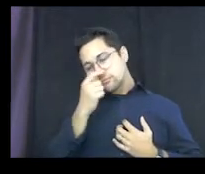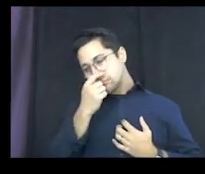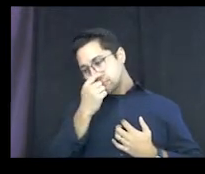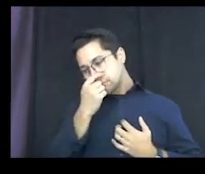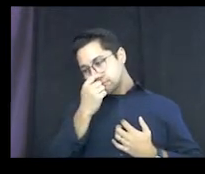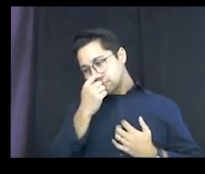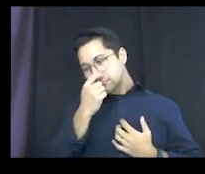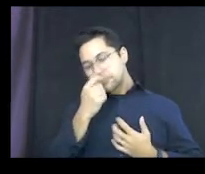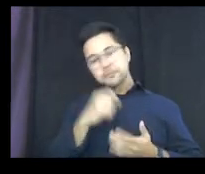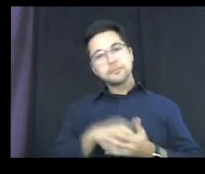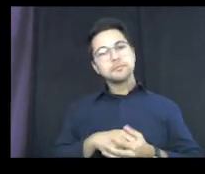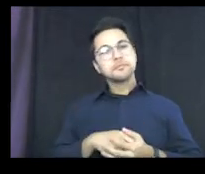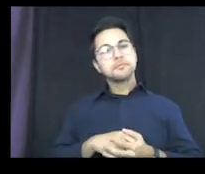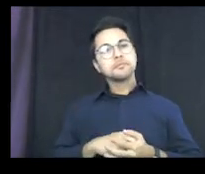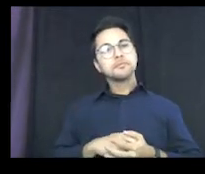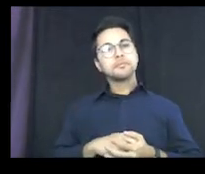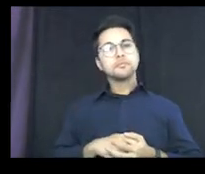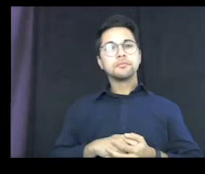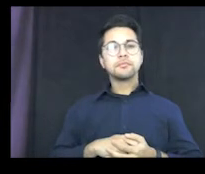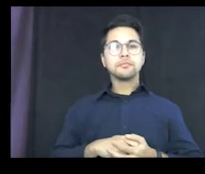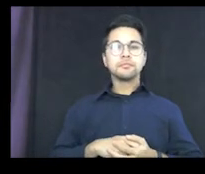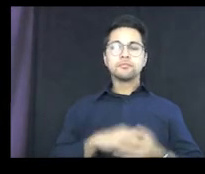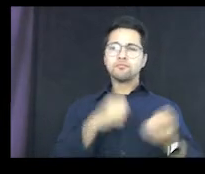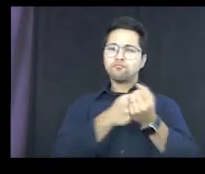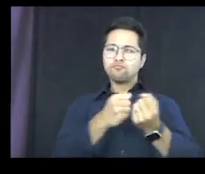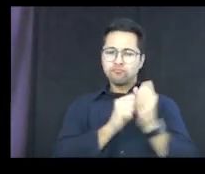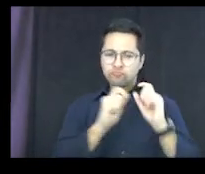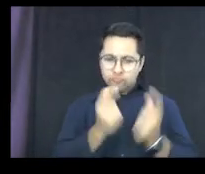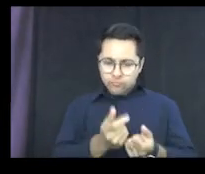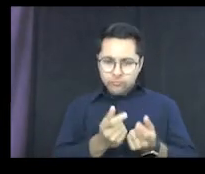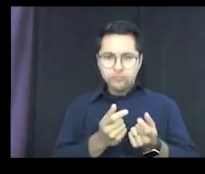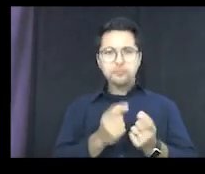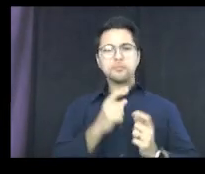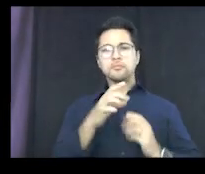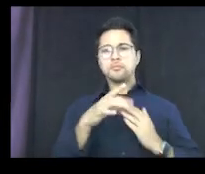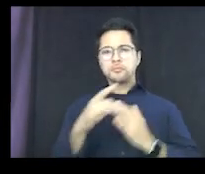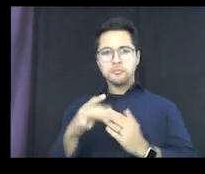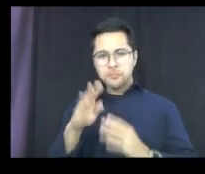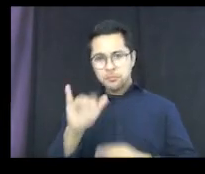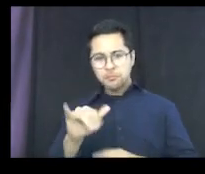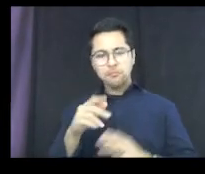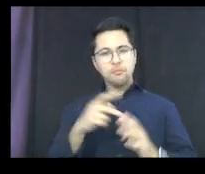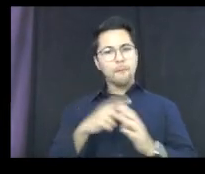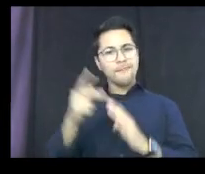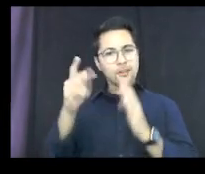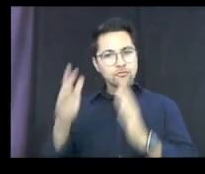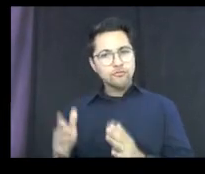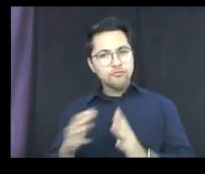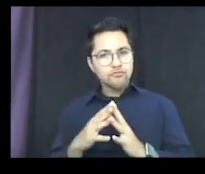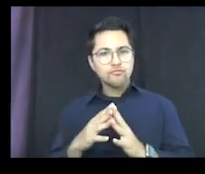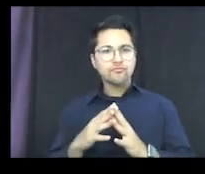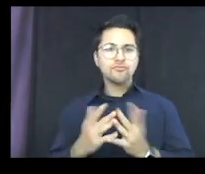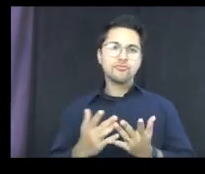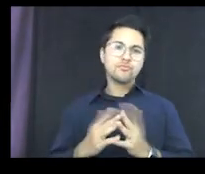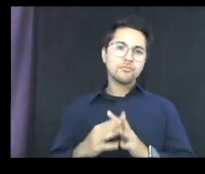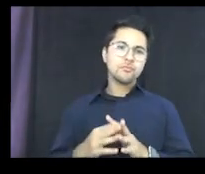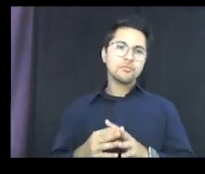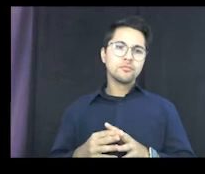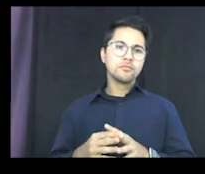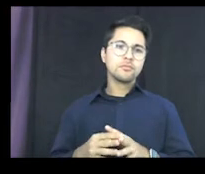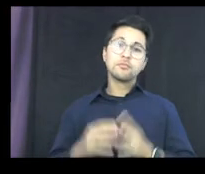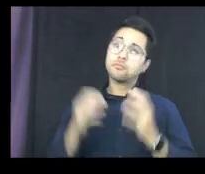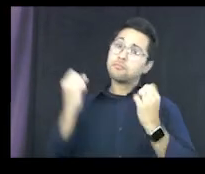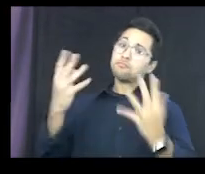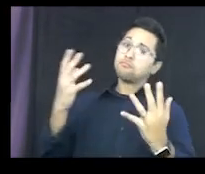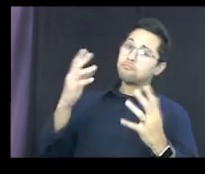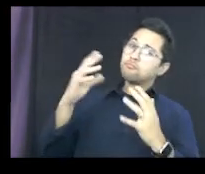when a support group is led by a professional, and it's and a lot